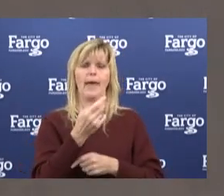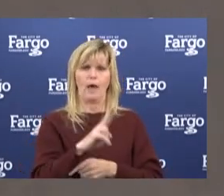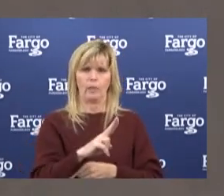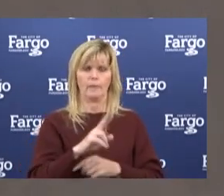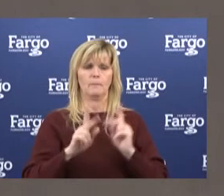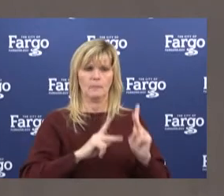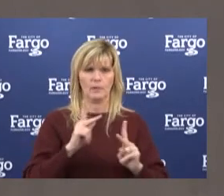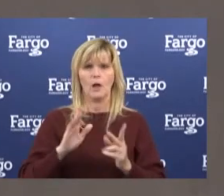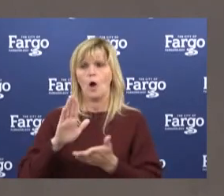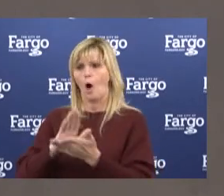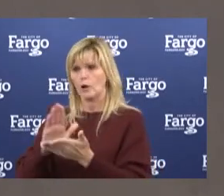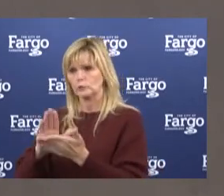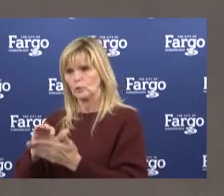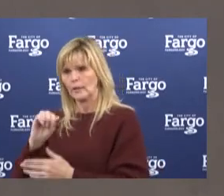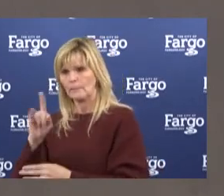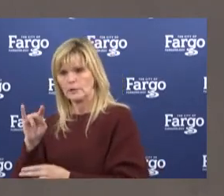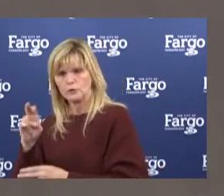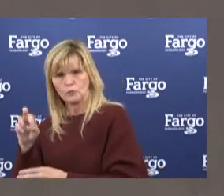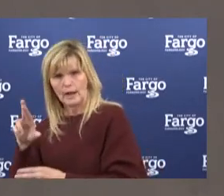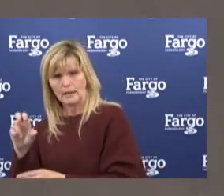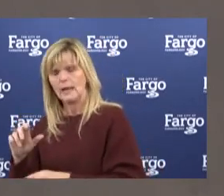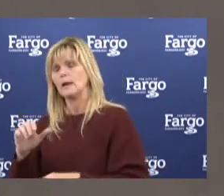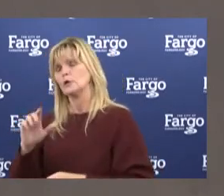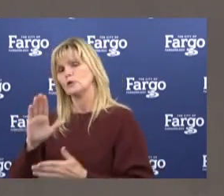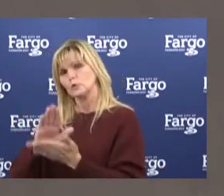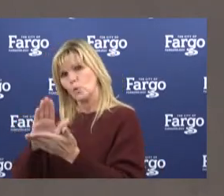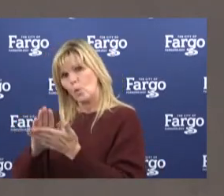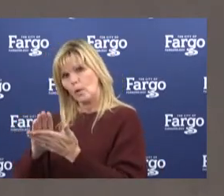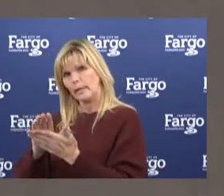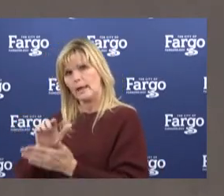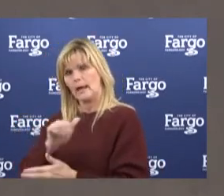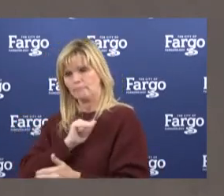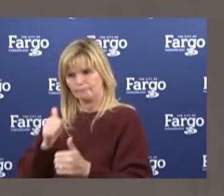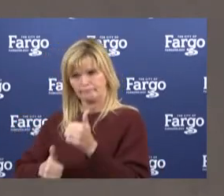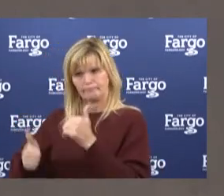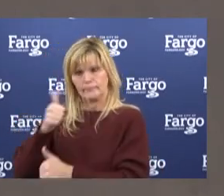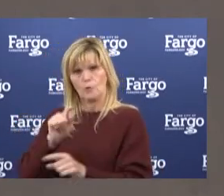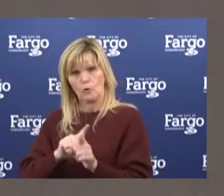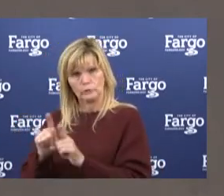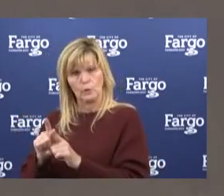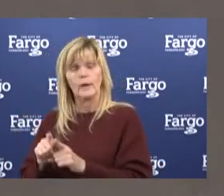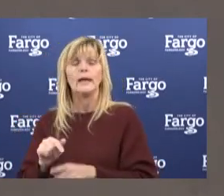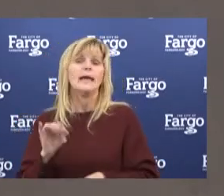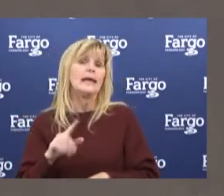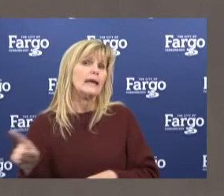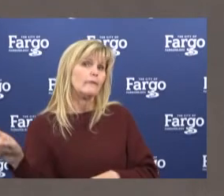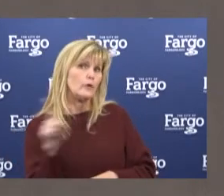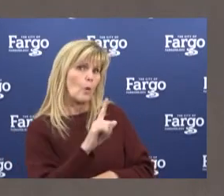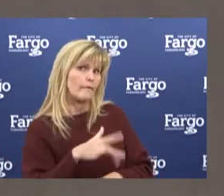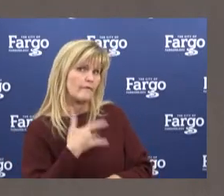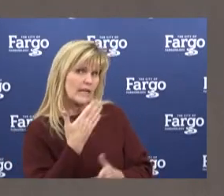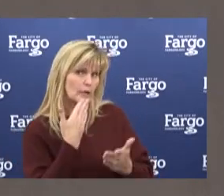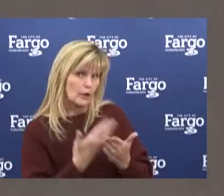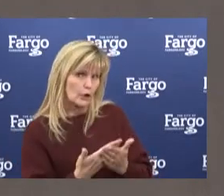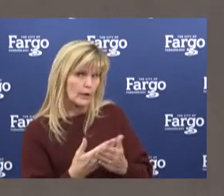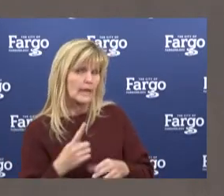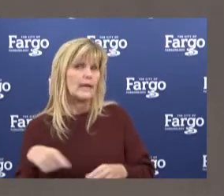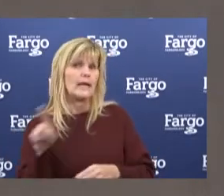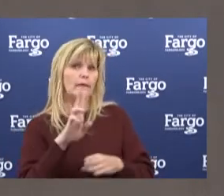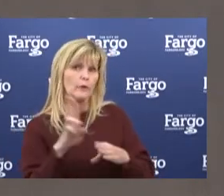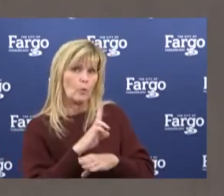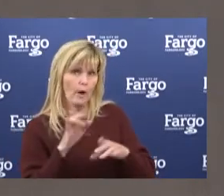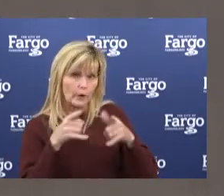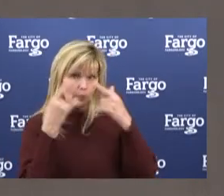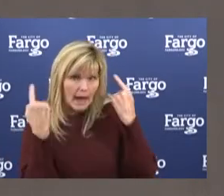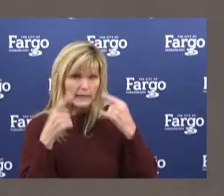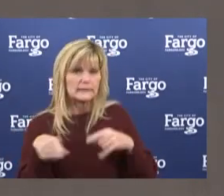administrators, and the like. And at the same time, if we are feeling good, and we are wearing our mask, and we are going out